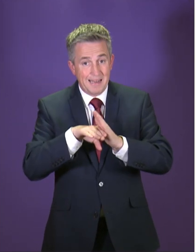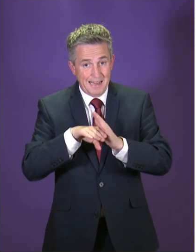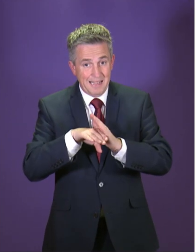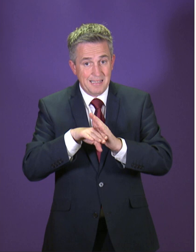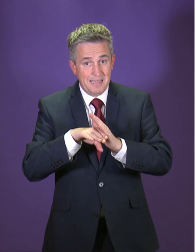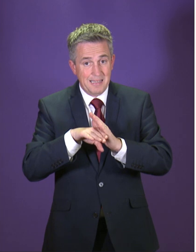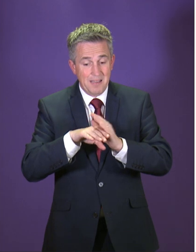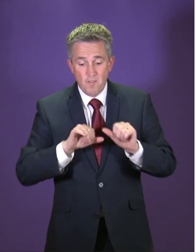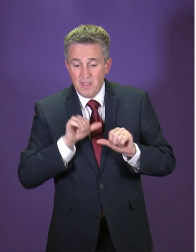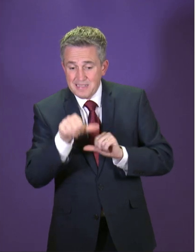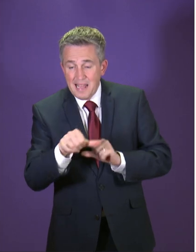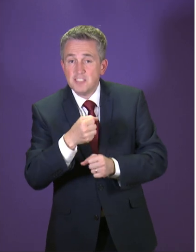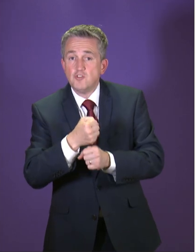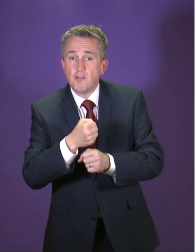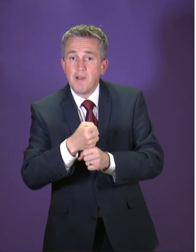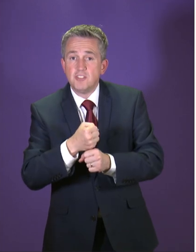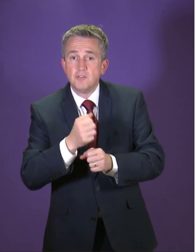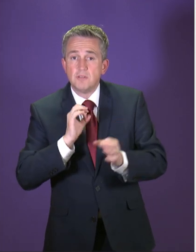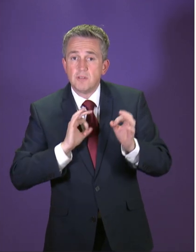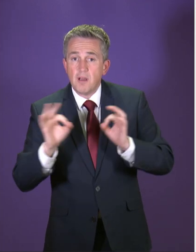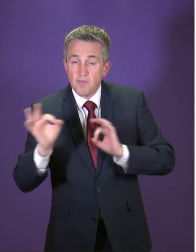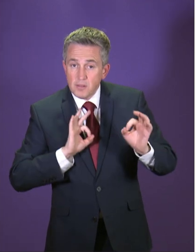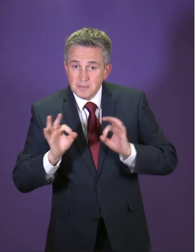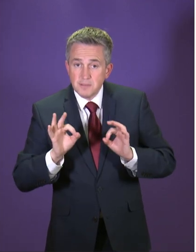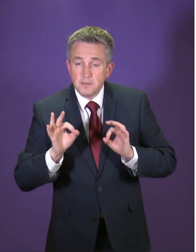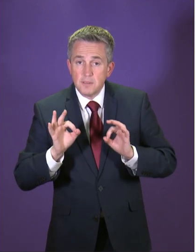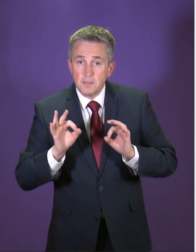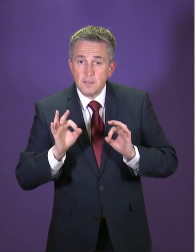the younger generation, so that whatever is happening